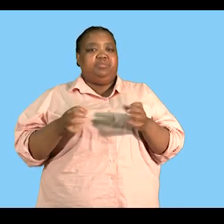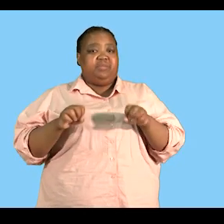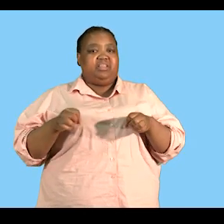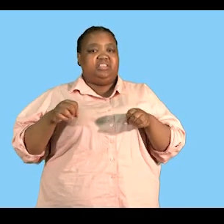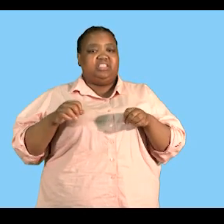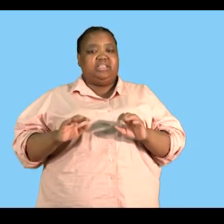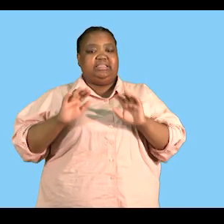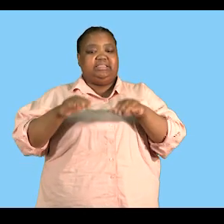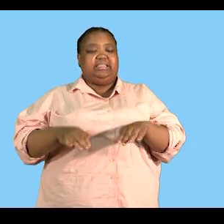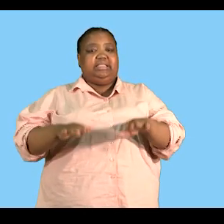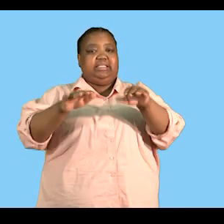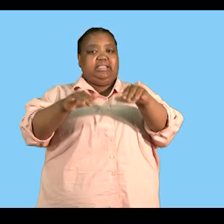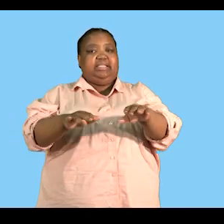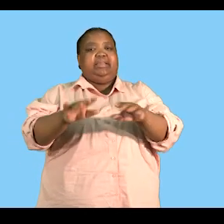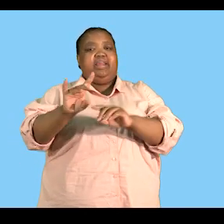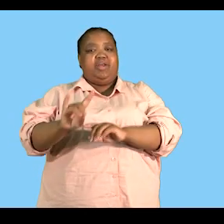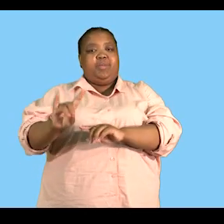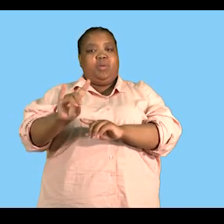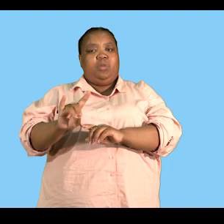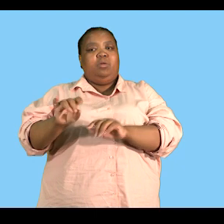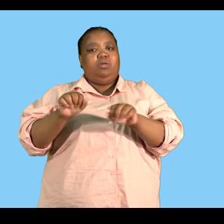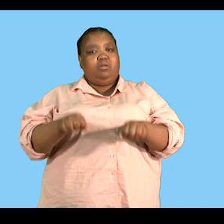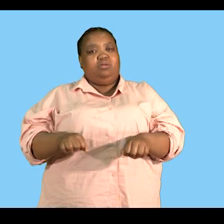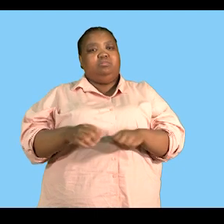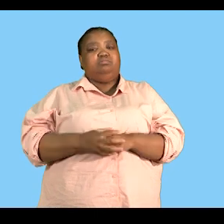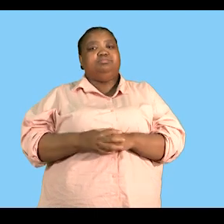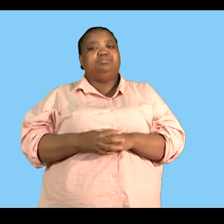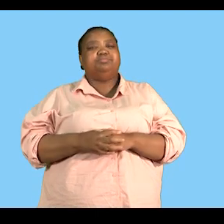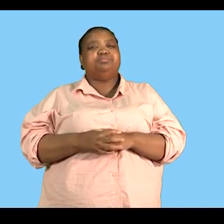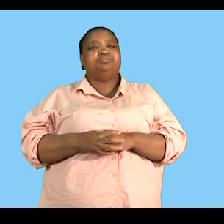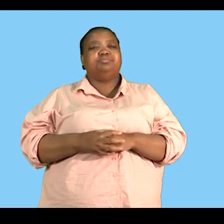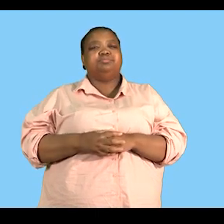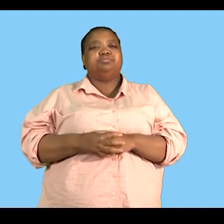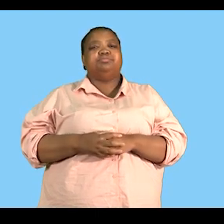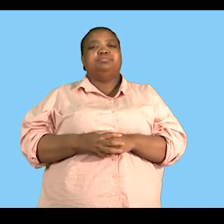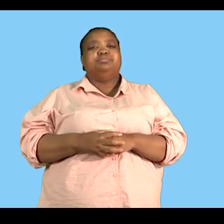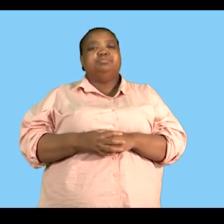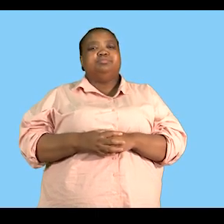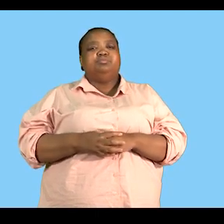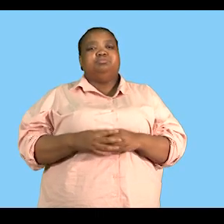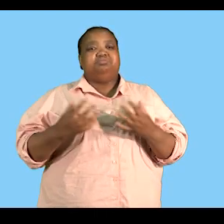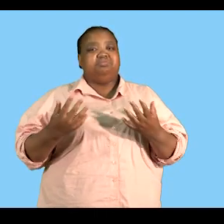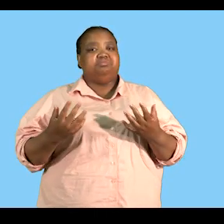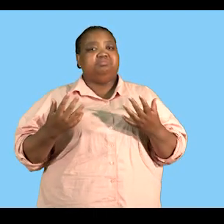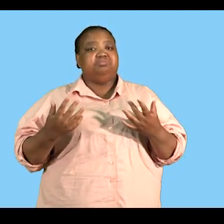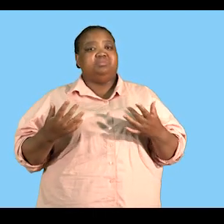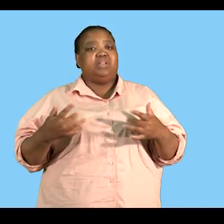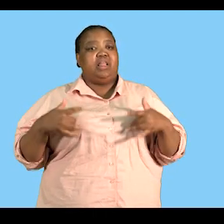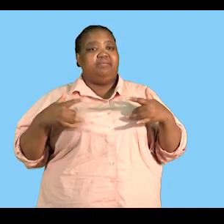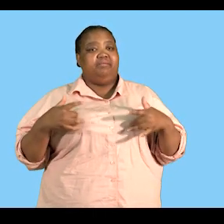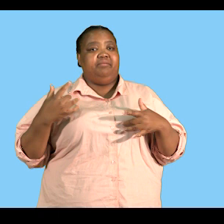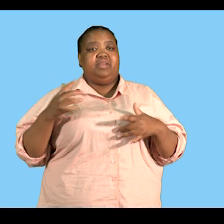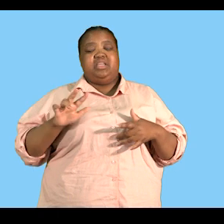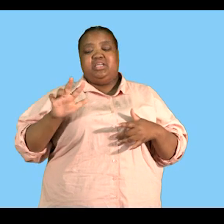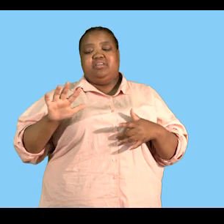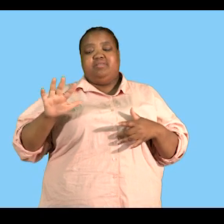Now, this is a sea animal that is thought to have lived 85 million years